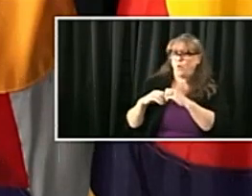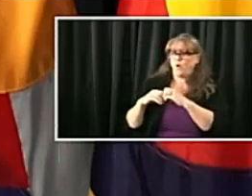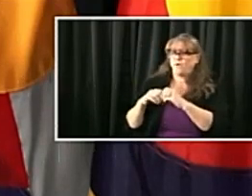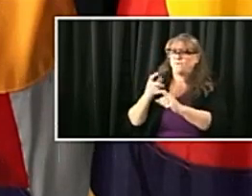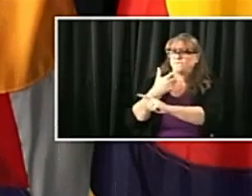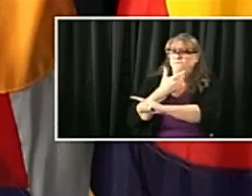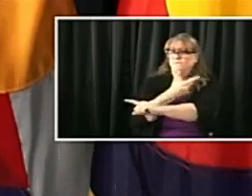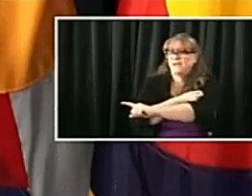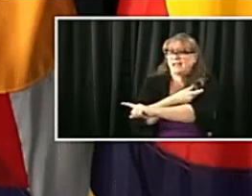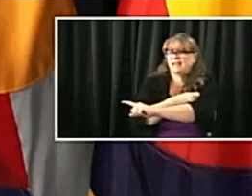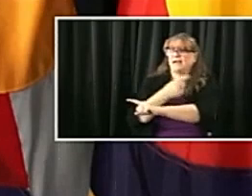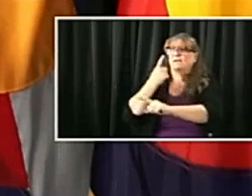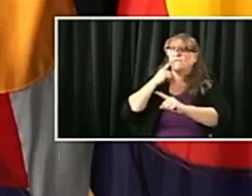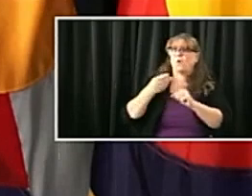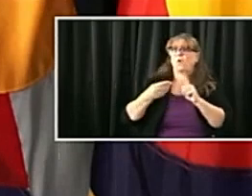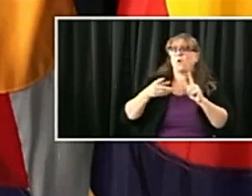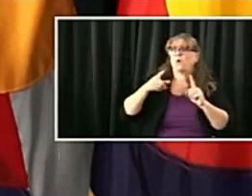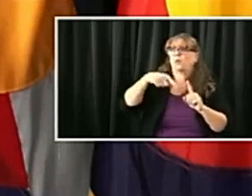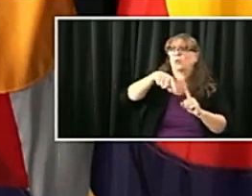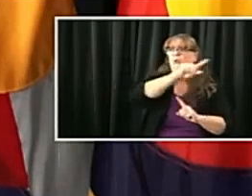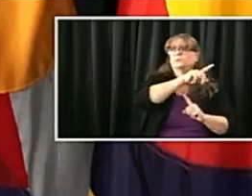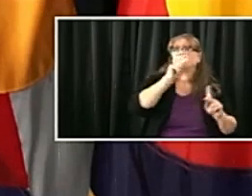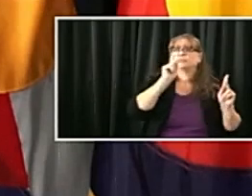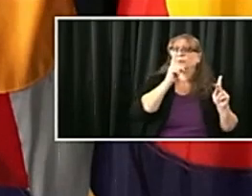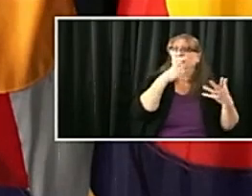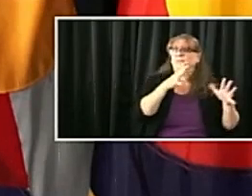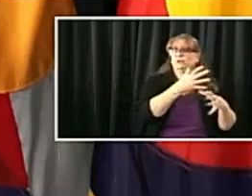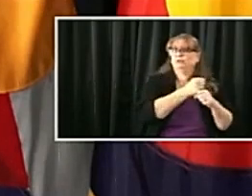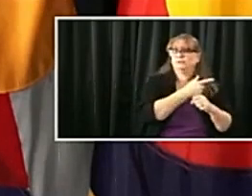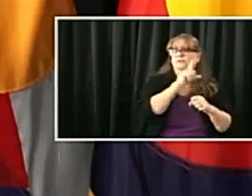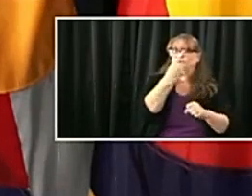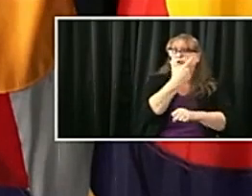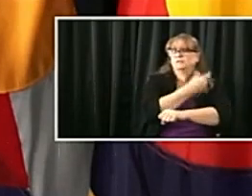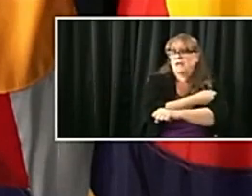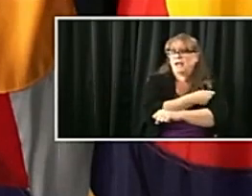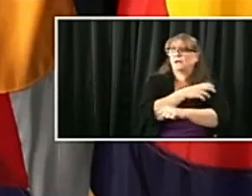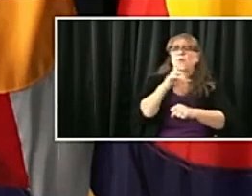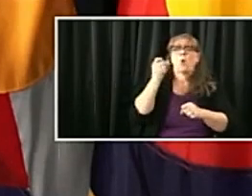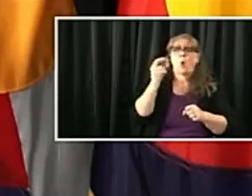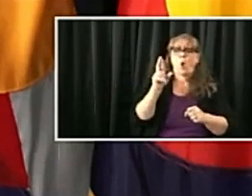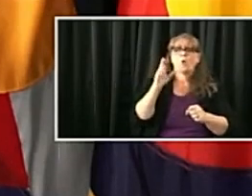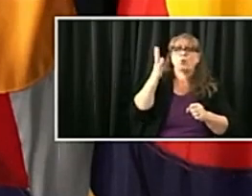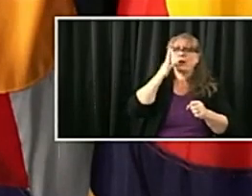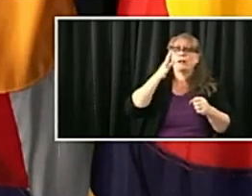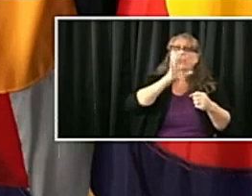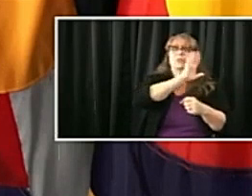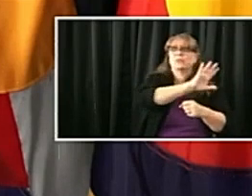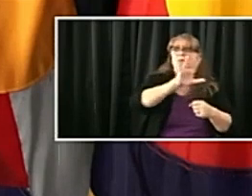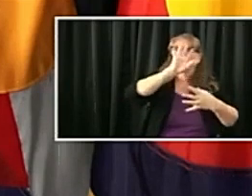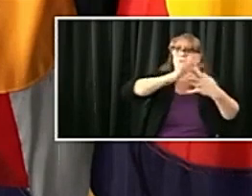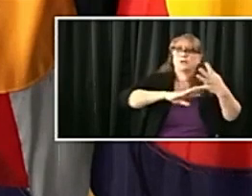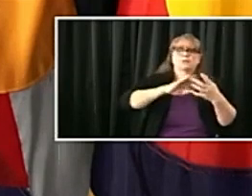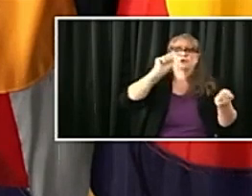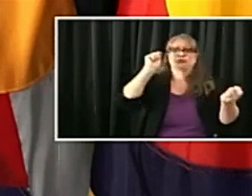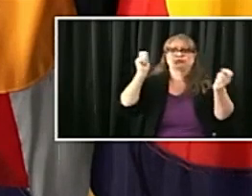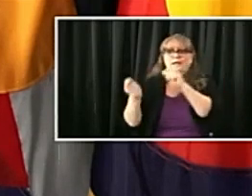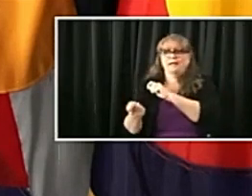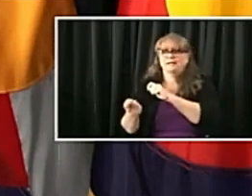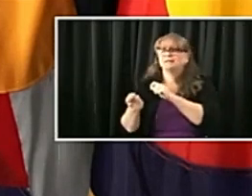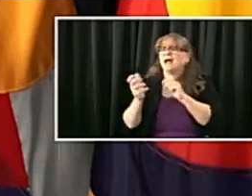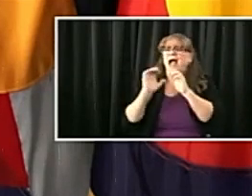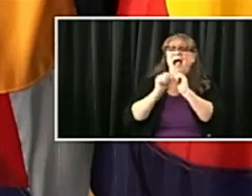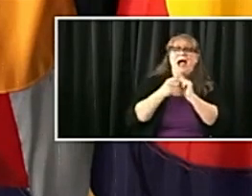the vaccine plan would change, or if you're going to cancel mass vaccination sites, kind of what would be the decision then? Yeah,